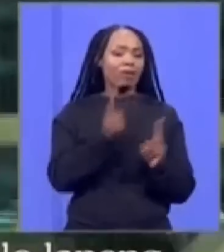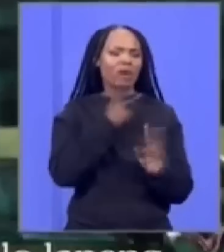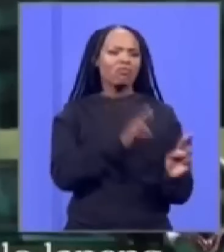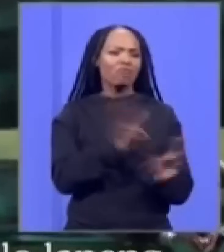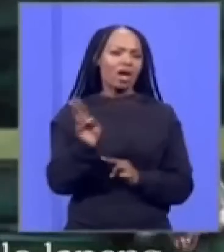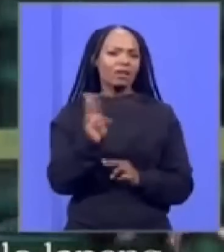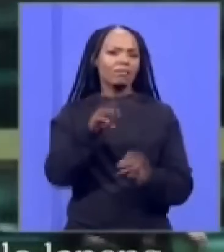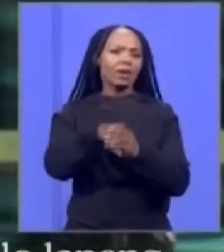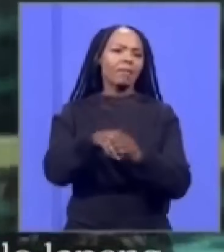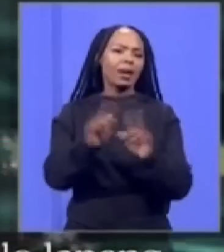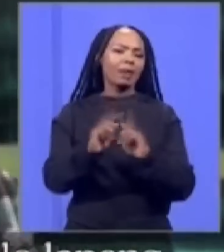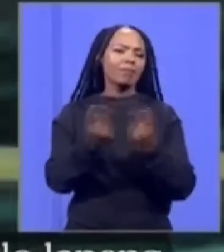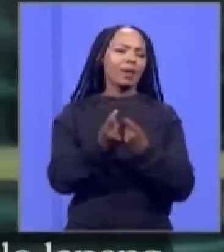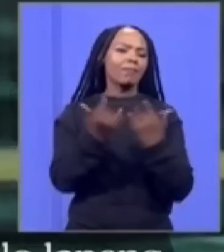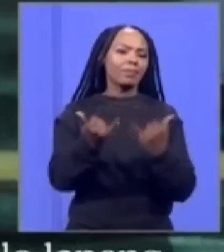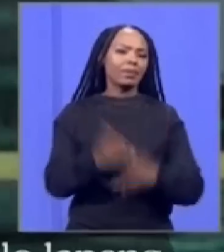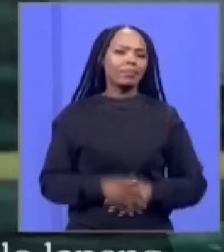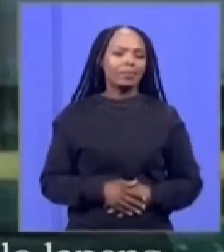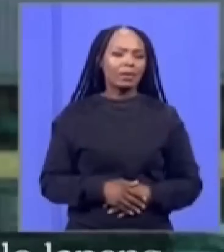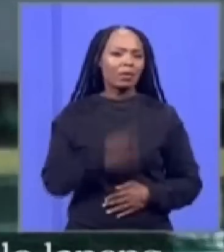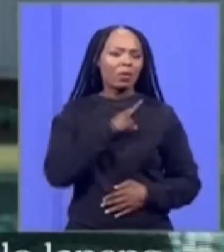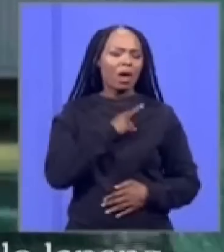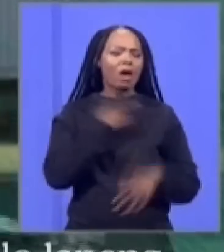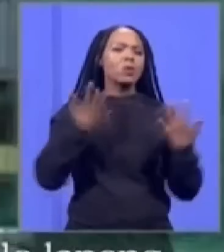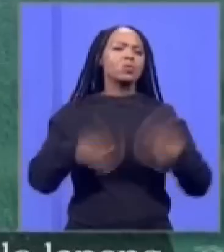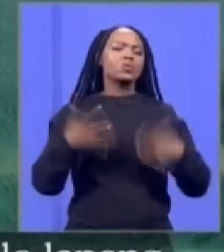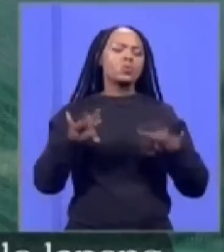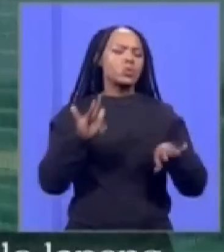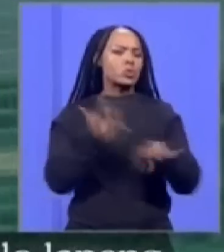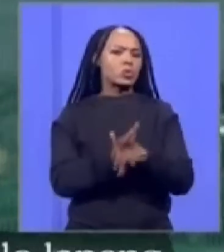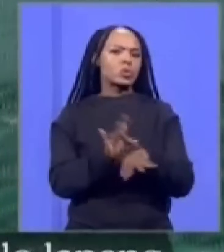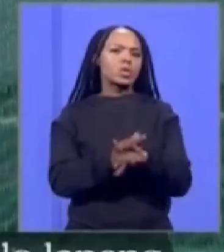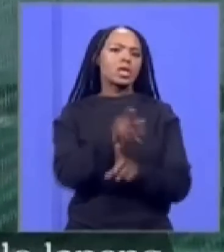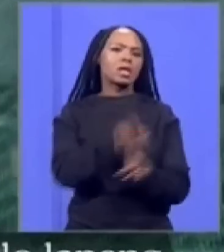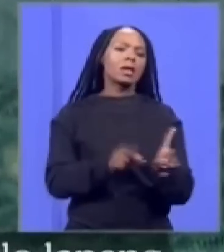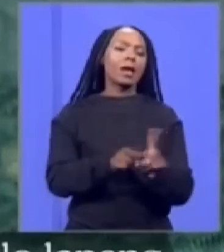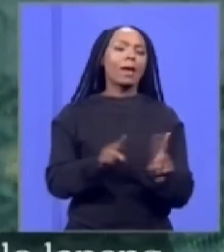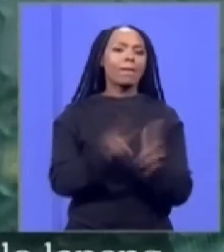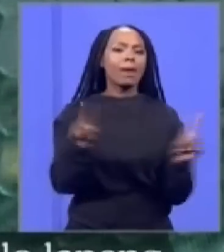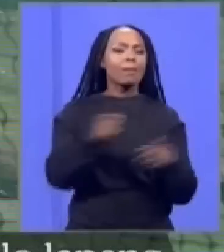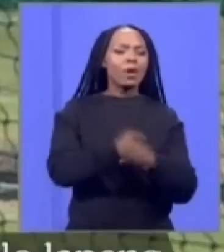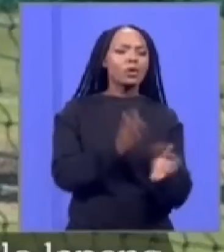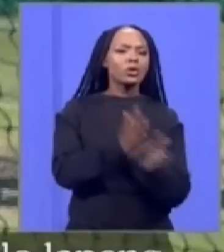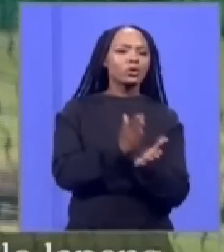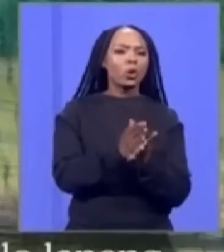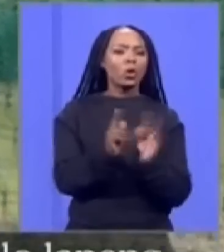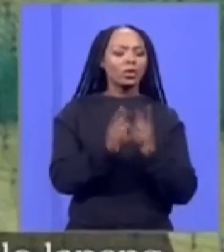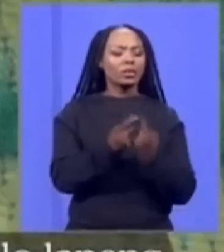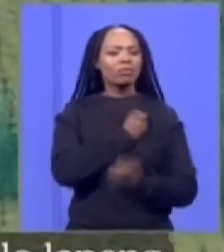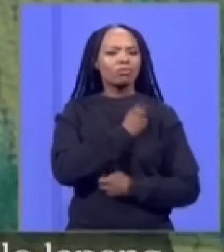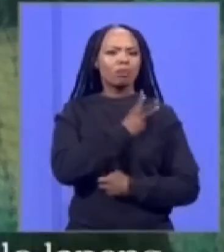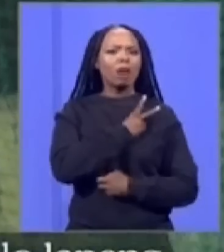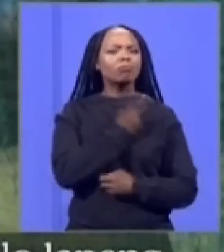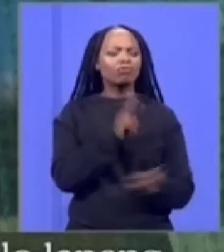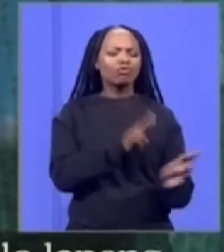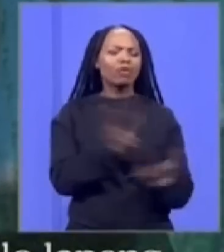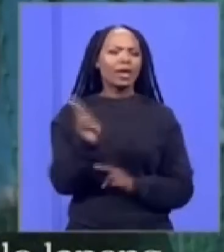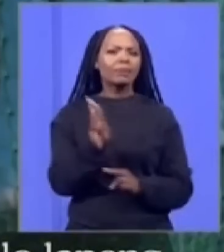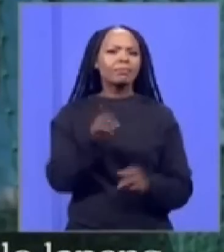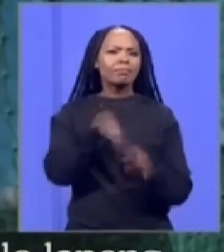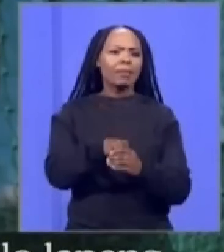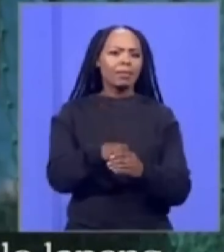kgabong. Pavuma o ile a solwa ka maemo a papadi ya hae empa o netefaleditse baradi ba di-Proteas hore o se a loketse ho